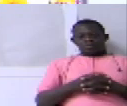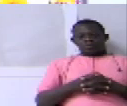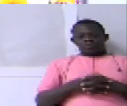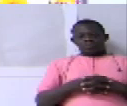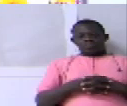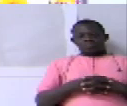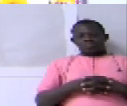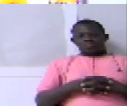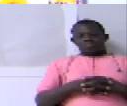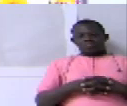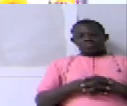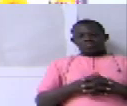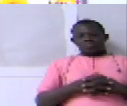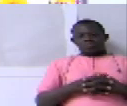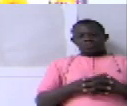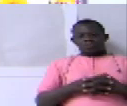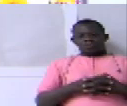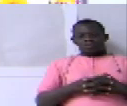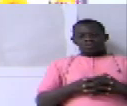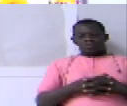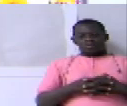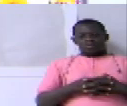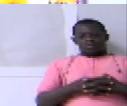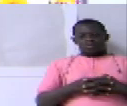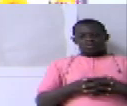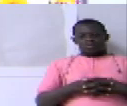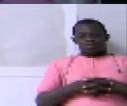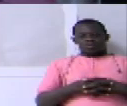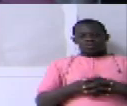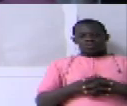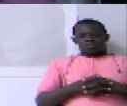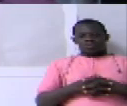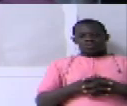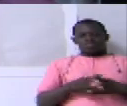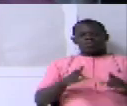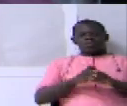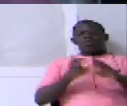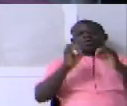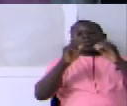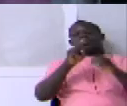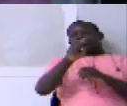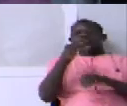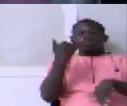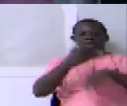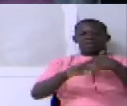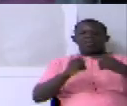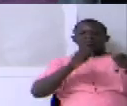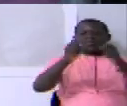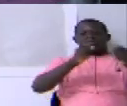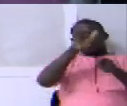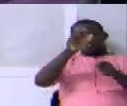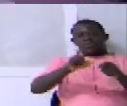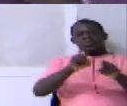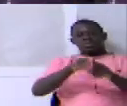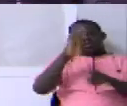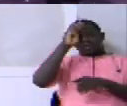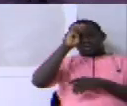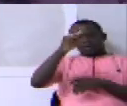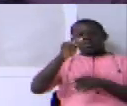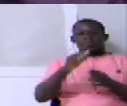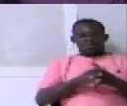lankoti o tembon tarta jele. Okay. You have never been manager. It's answered now. Thank you.